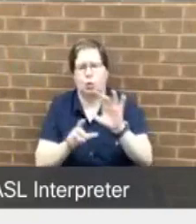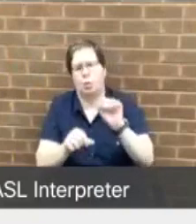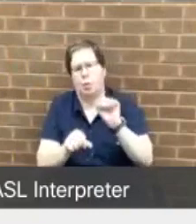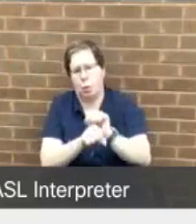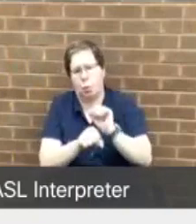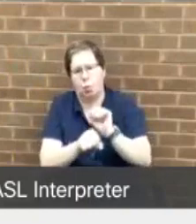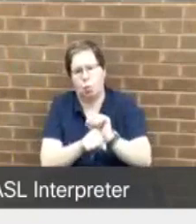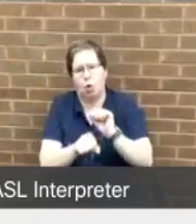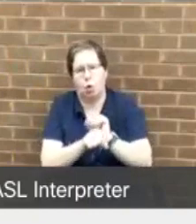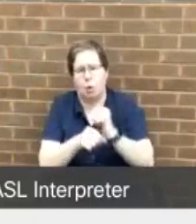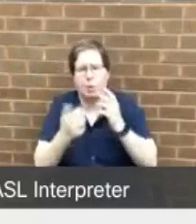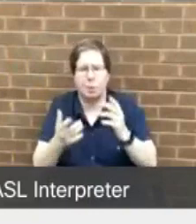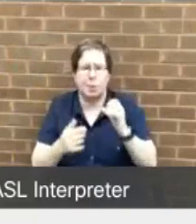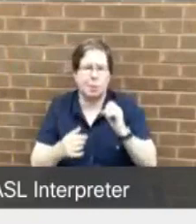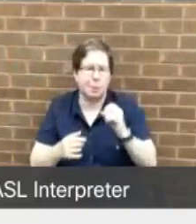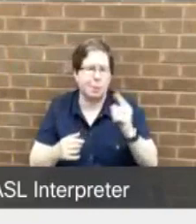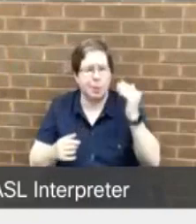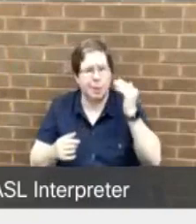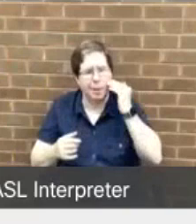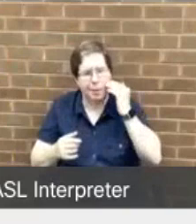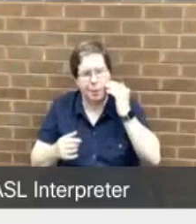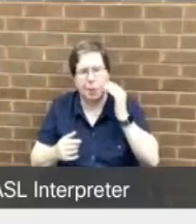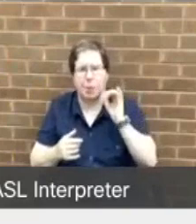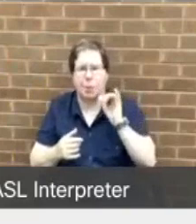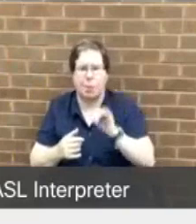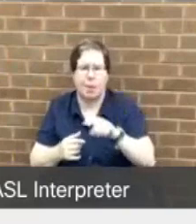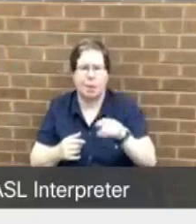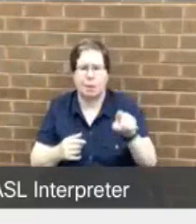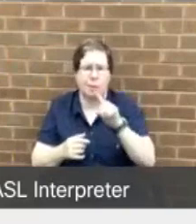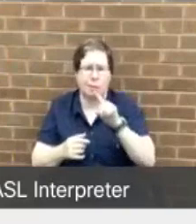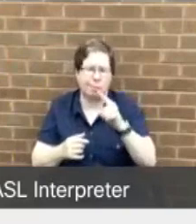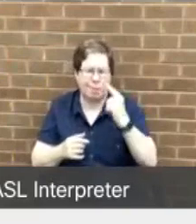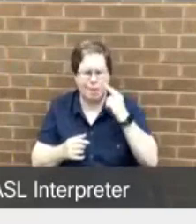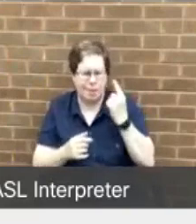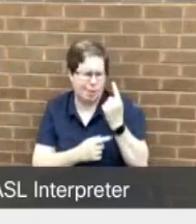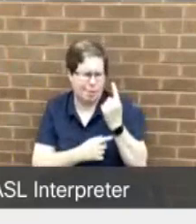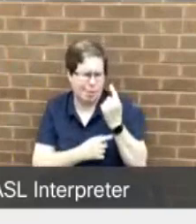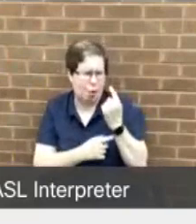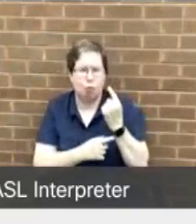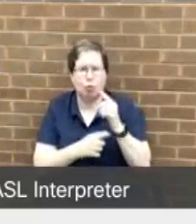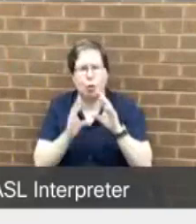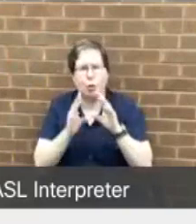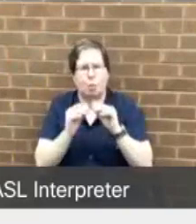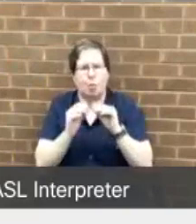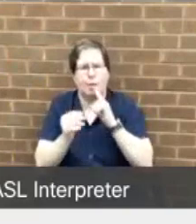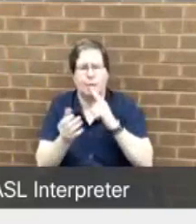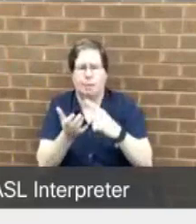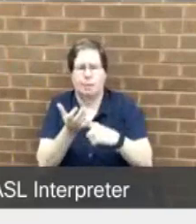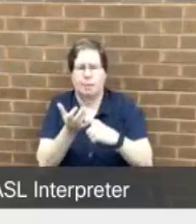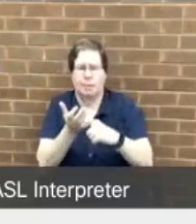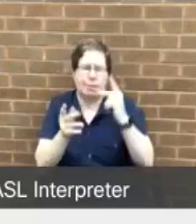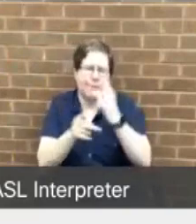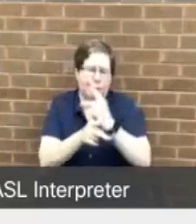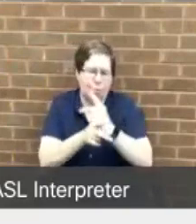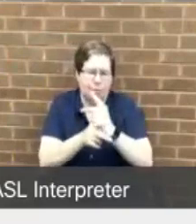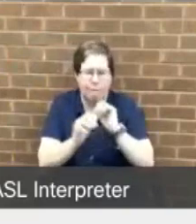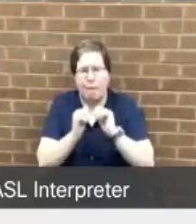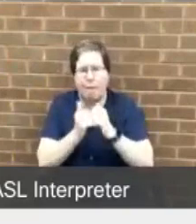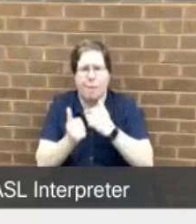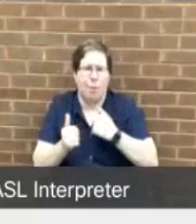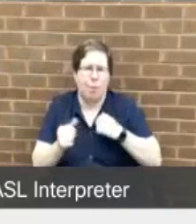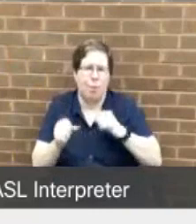so I think that's where we had meetings earlier, I guess it was last year now, to figure out how to be able